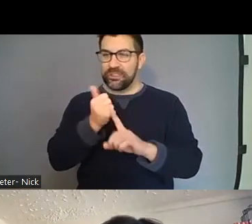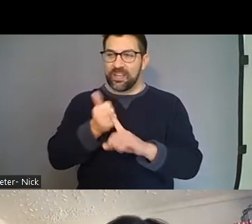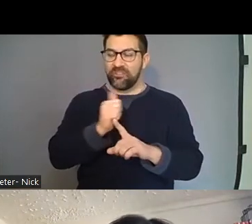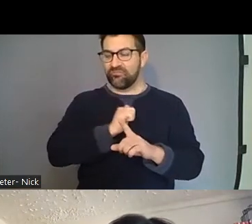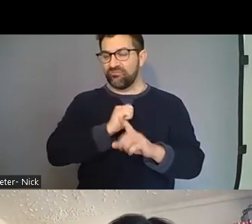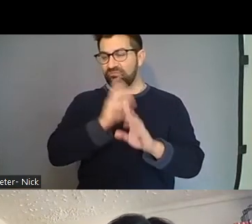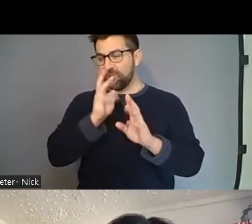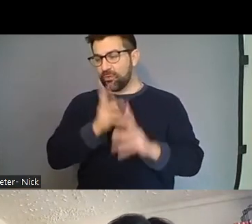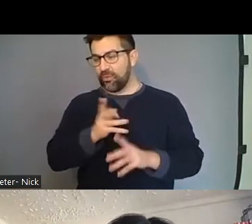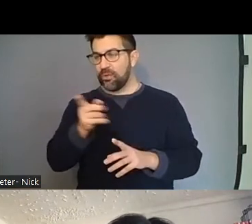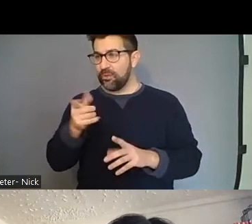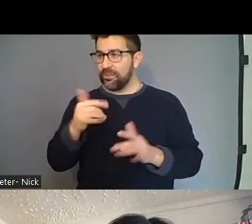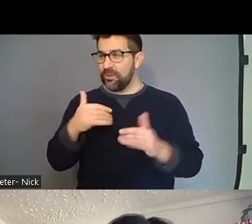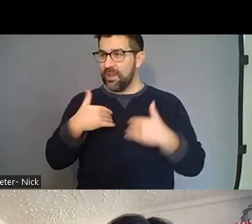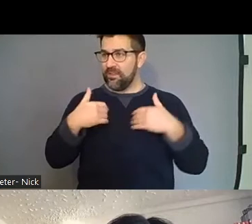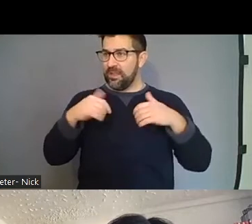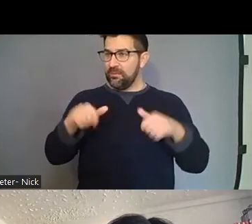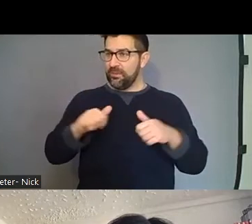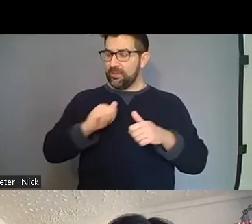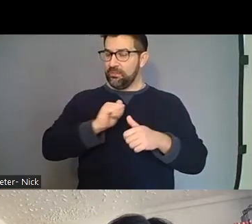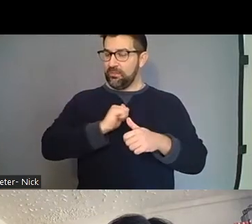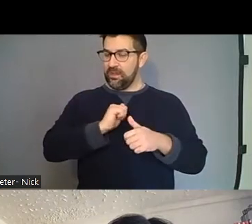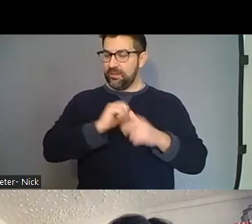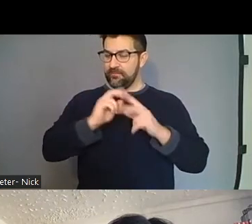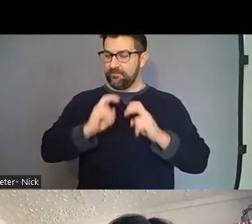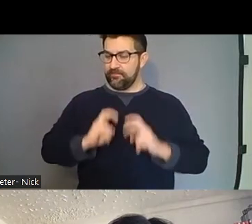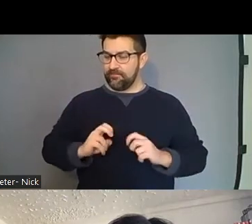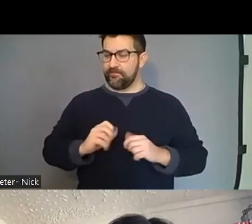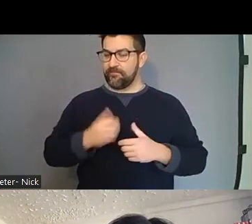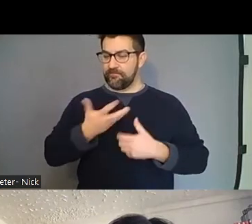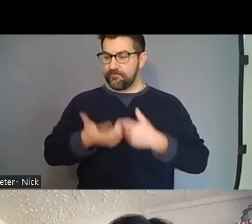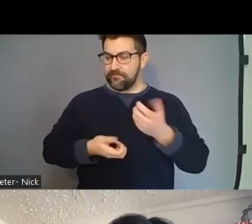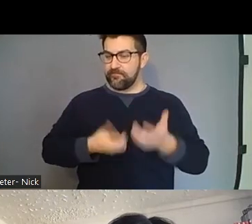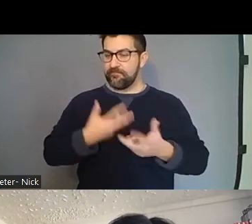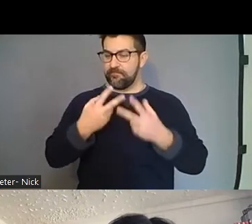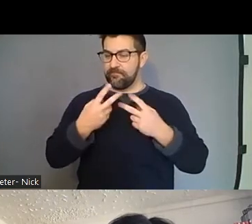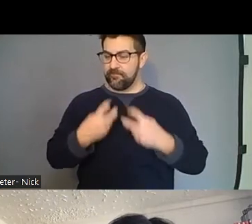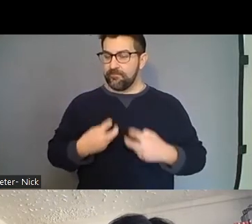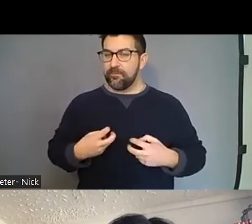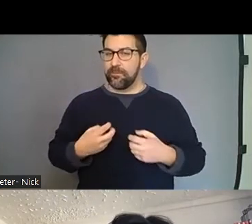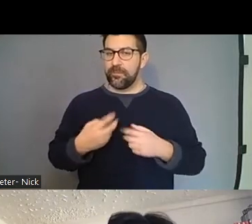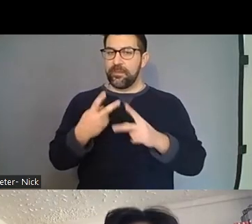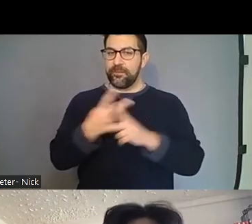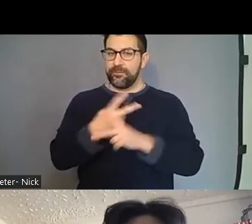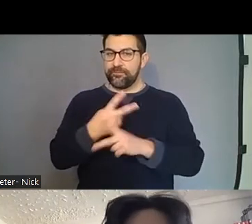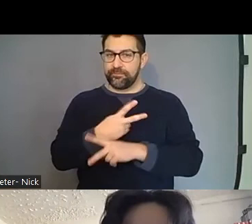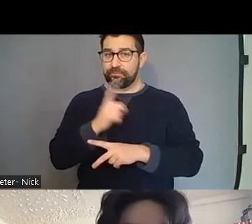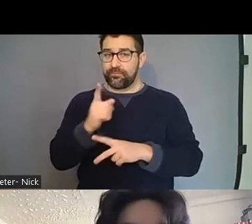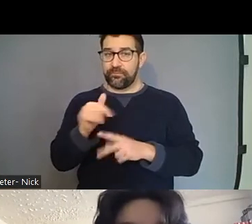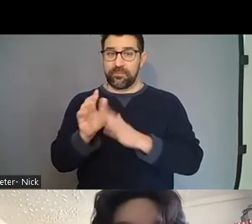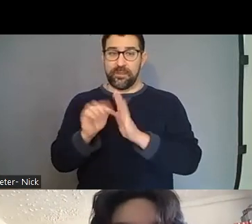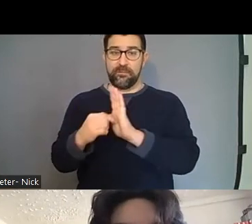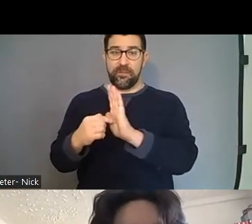ability to do that, and I think that's modeling for people who are here on the call about